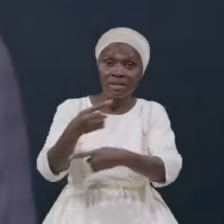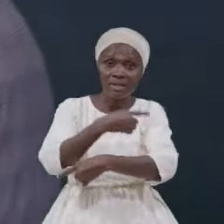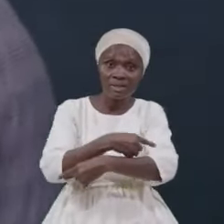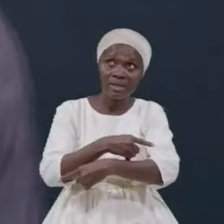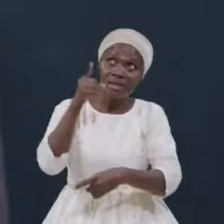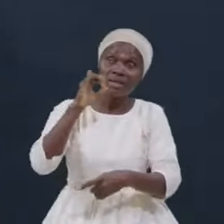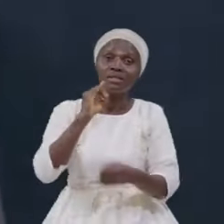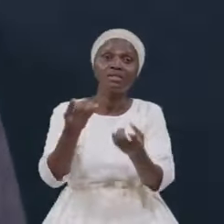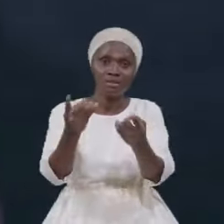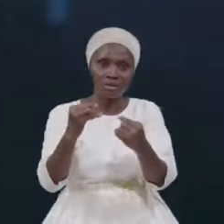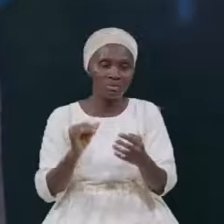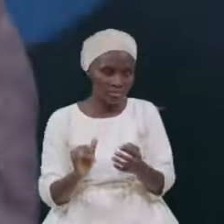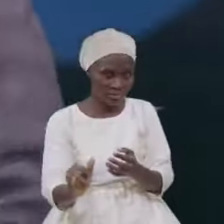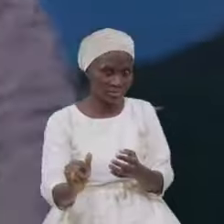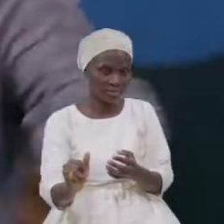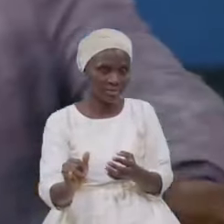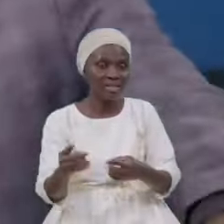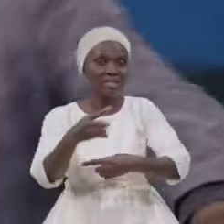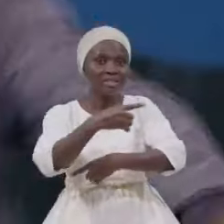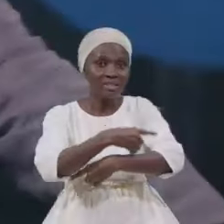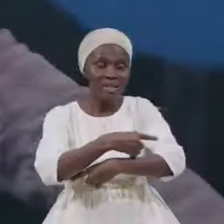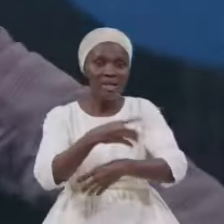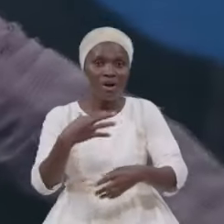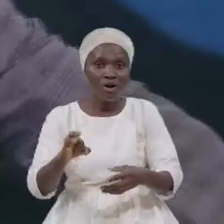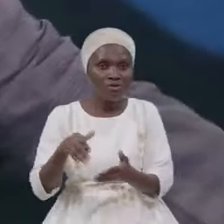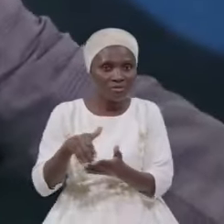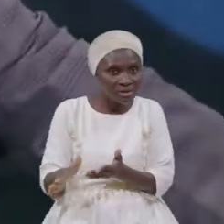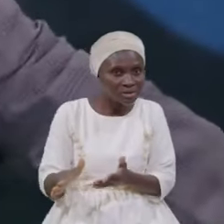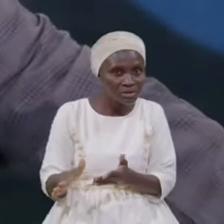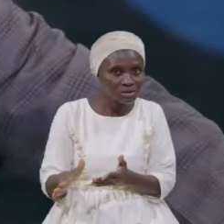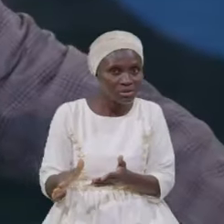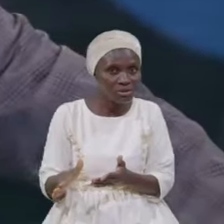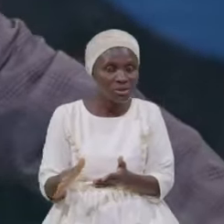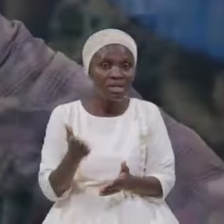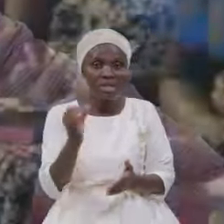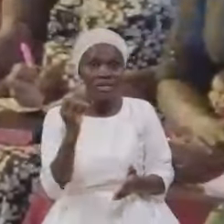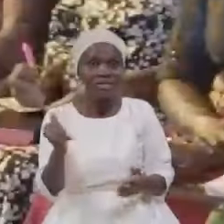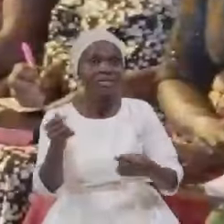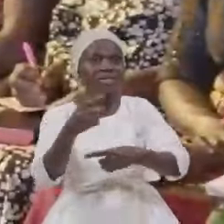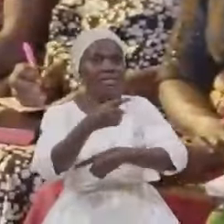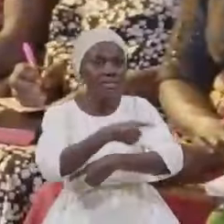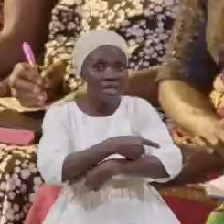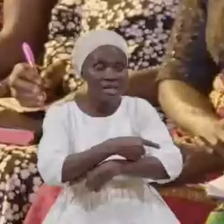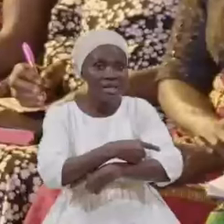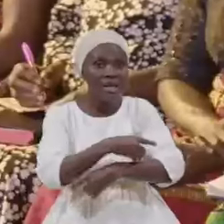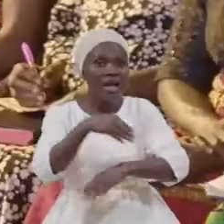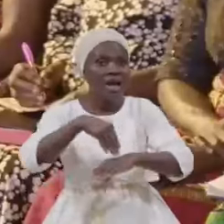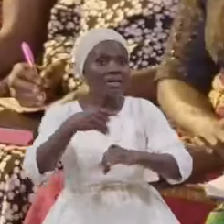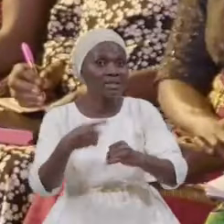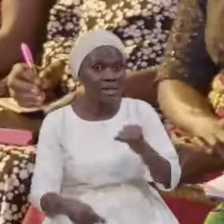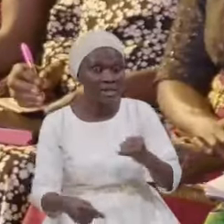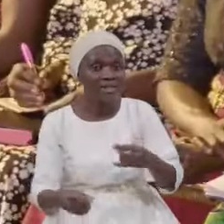of rejection. There is the day, eventually, of reckoning,